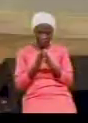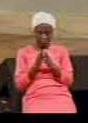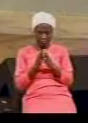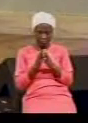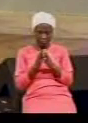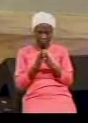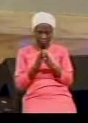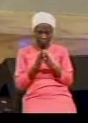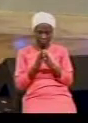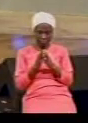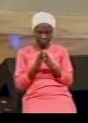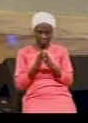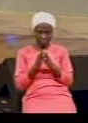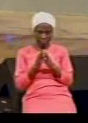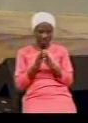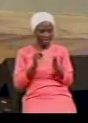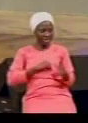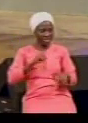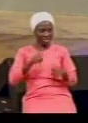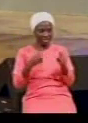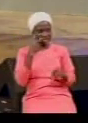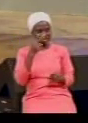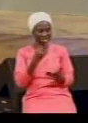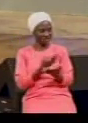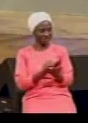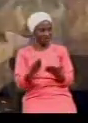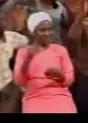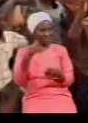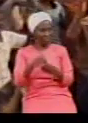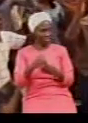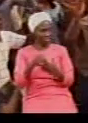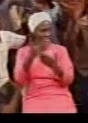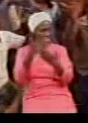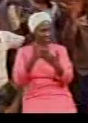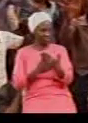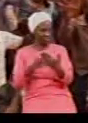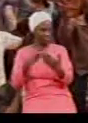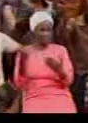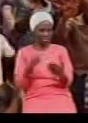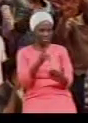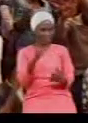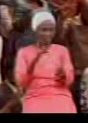I cannot see failure in front of anyone.